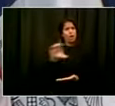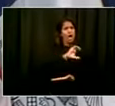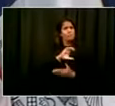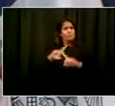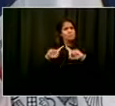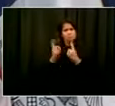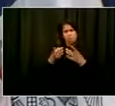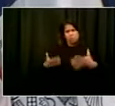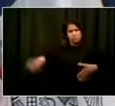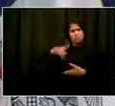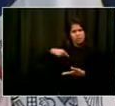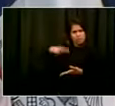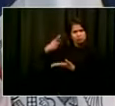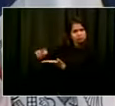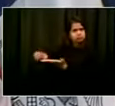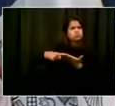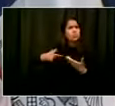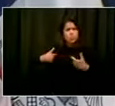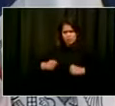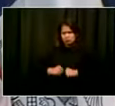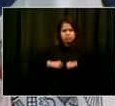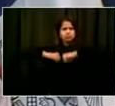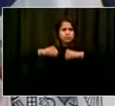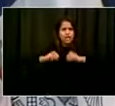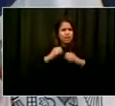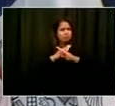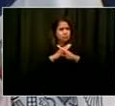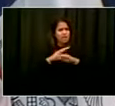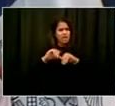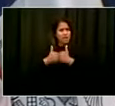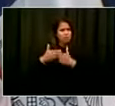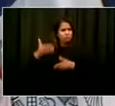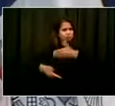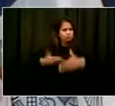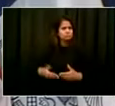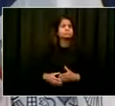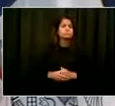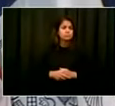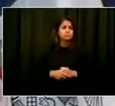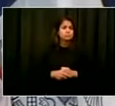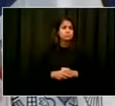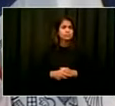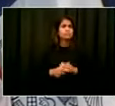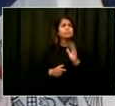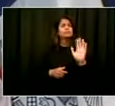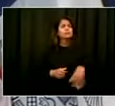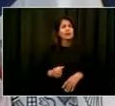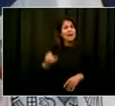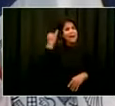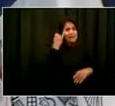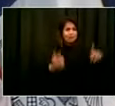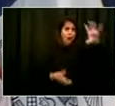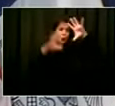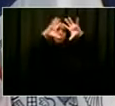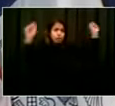there's any effort by President Trump to undermine democracy and stop the will of the people, I would expect New Yorkers to turn out